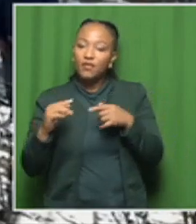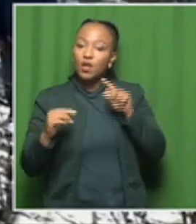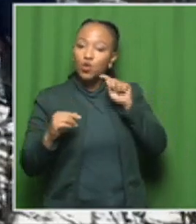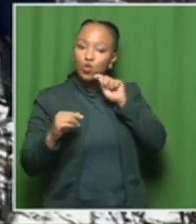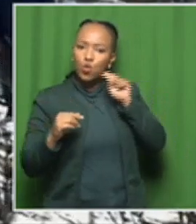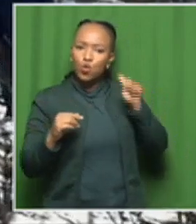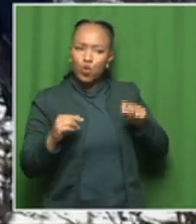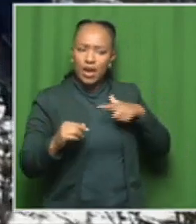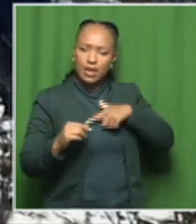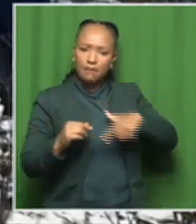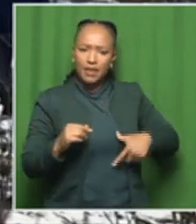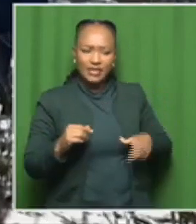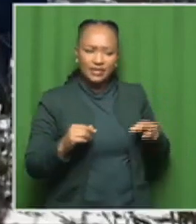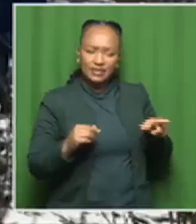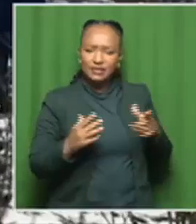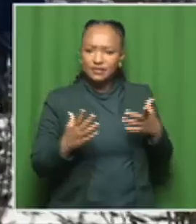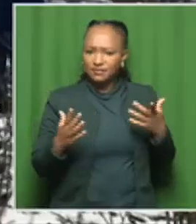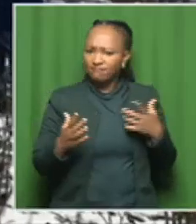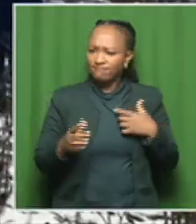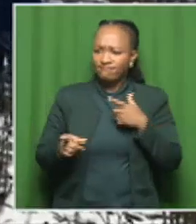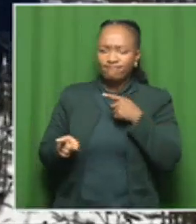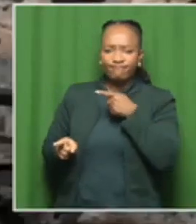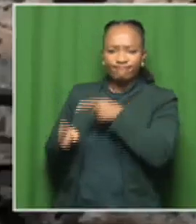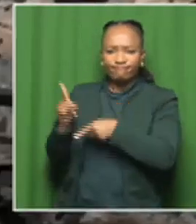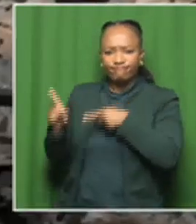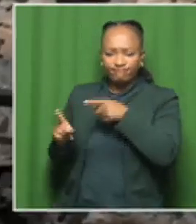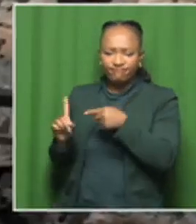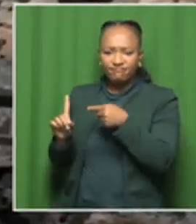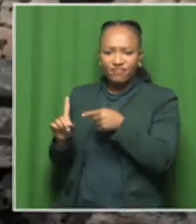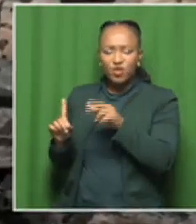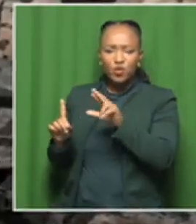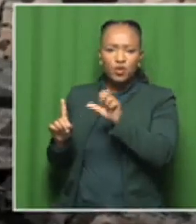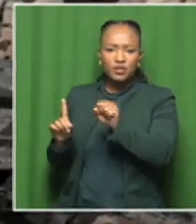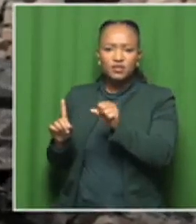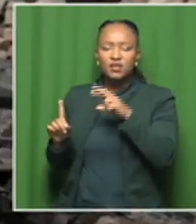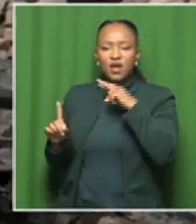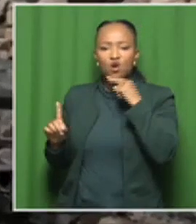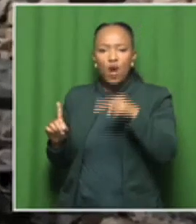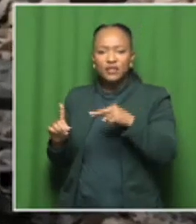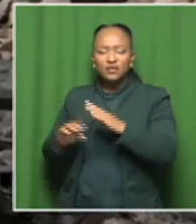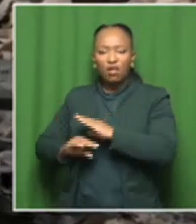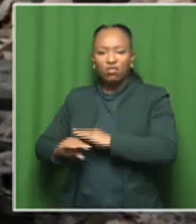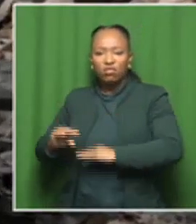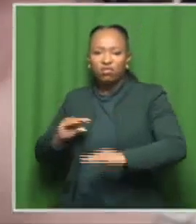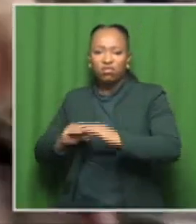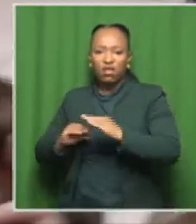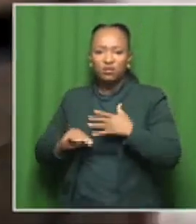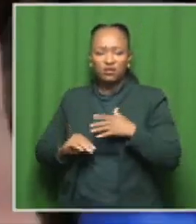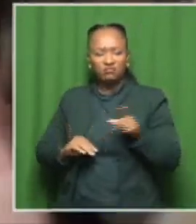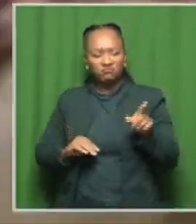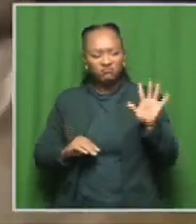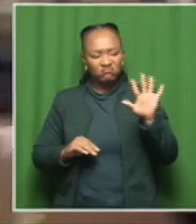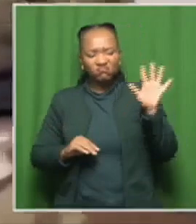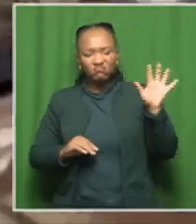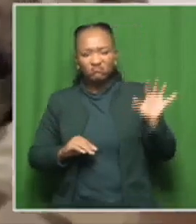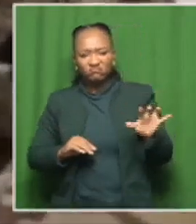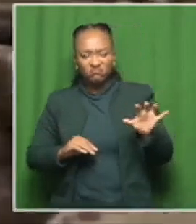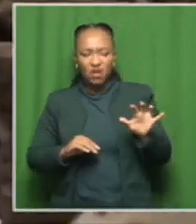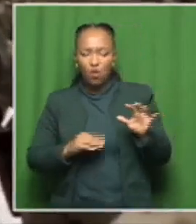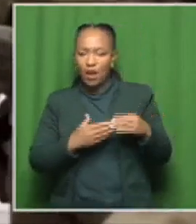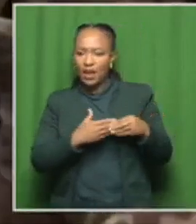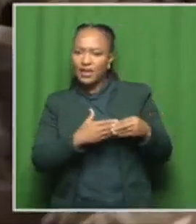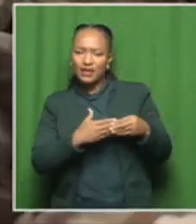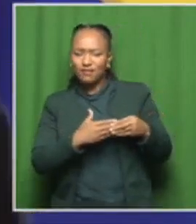turn, has criticised his US counterpart for parroting Russian propaganda to question his legitimacy and